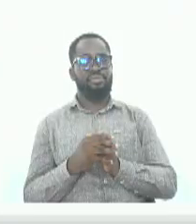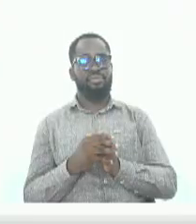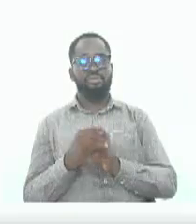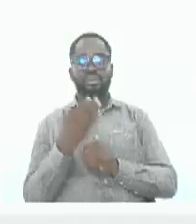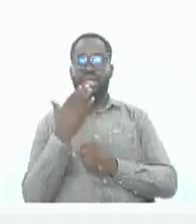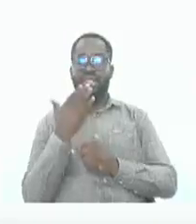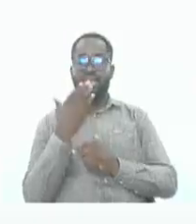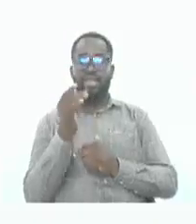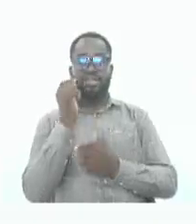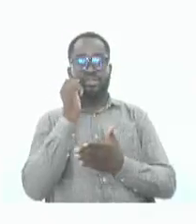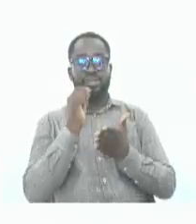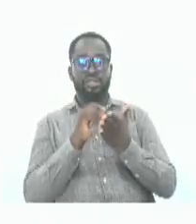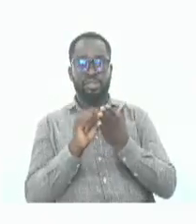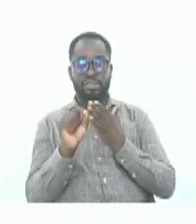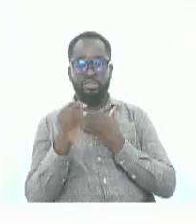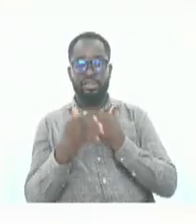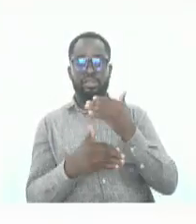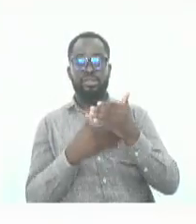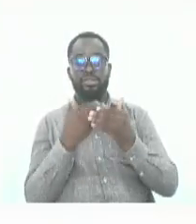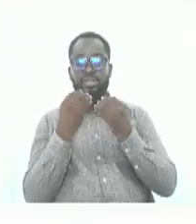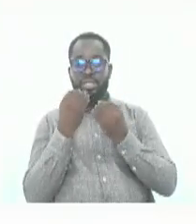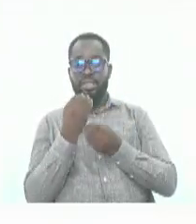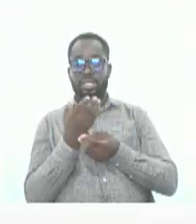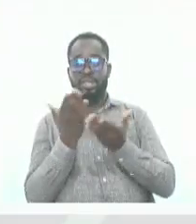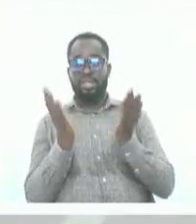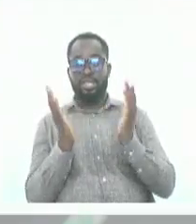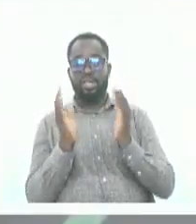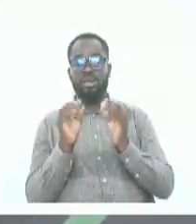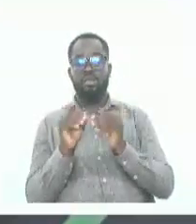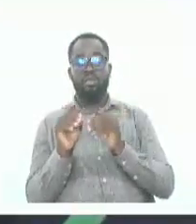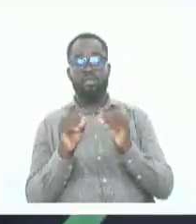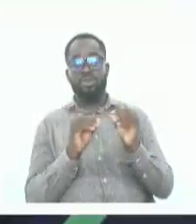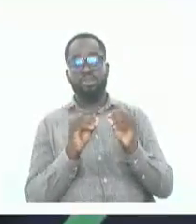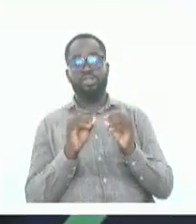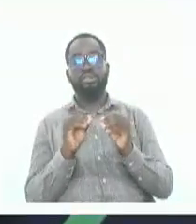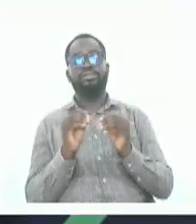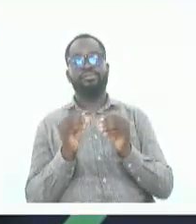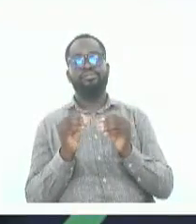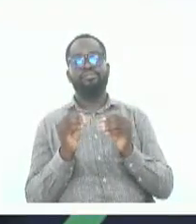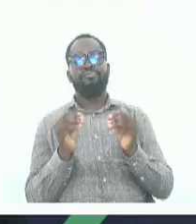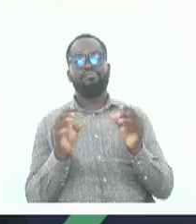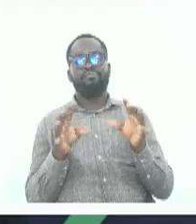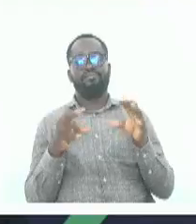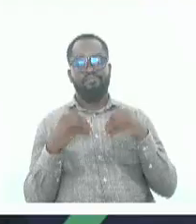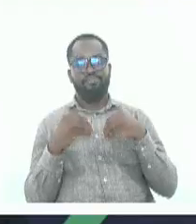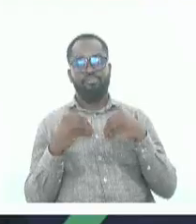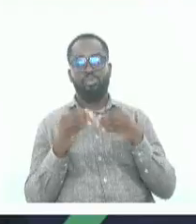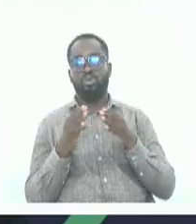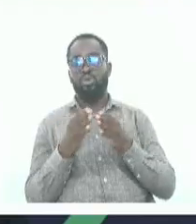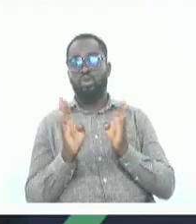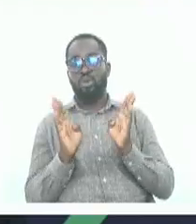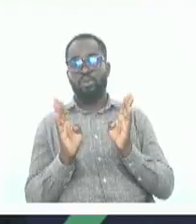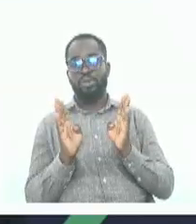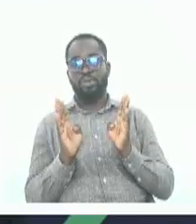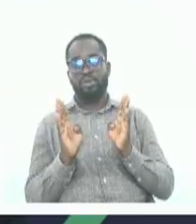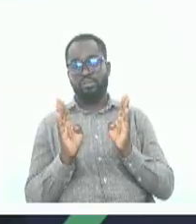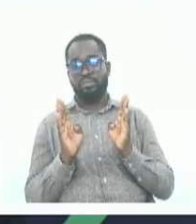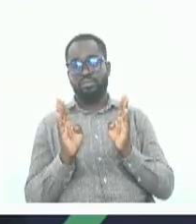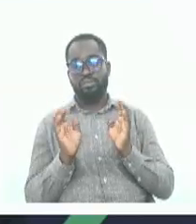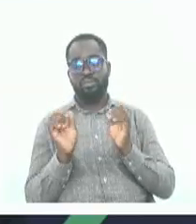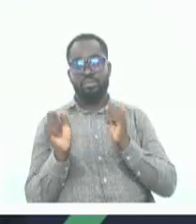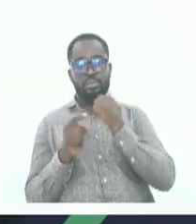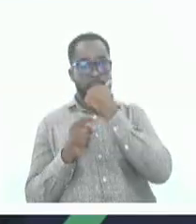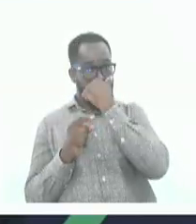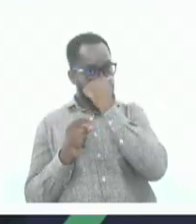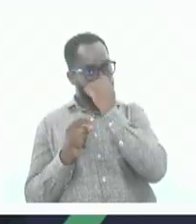Thank you, Mr. Secretary. I accordingly declare that the motion is duly carried. We will now open the floor